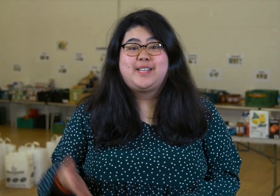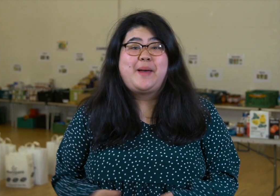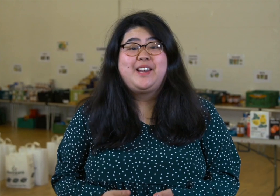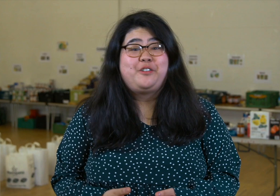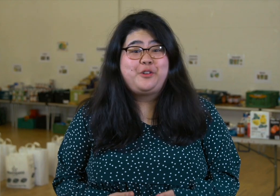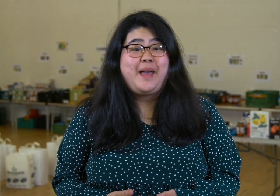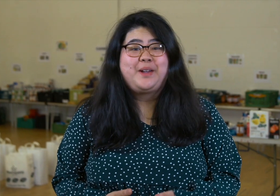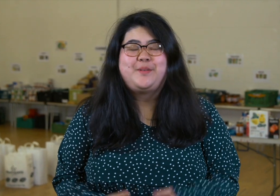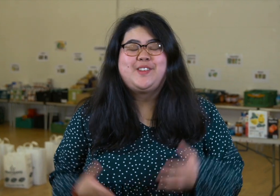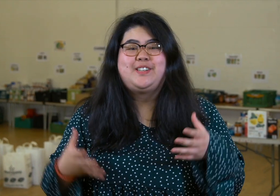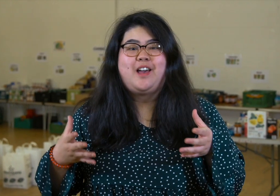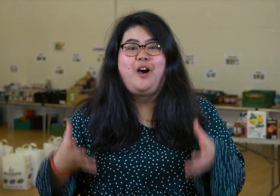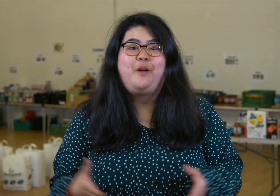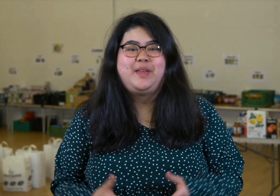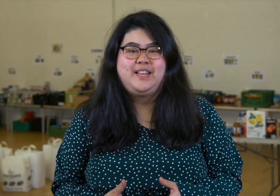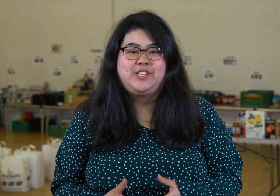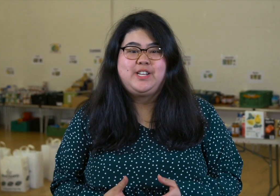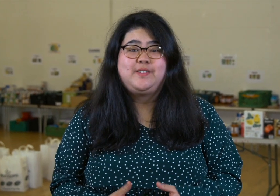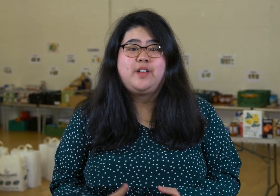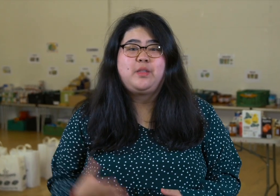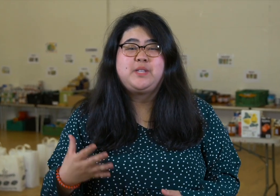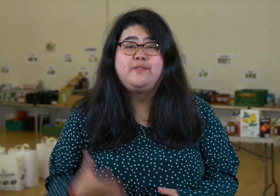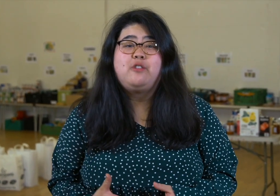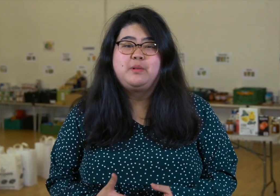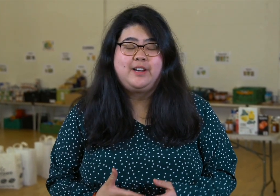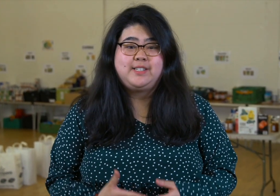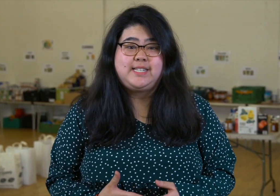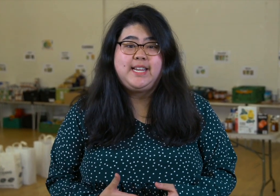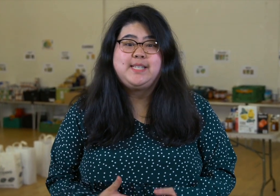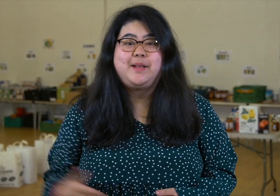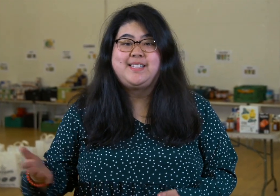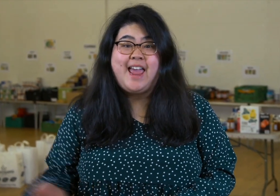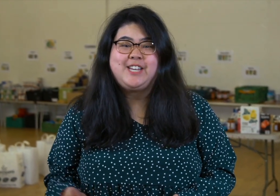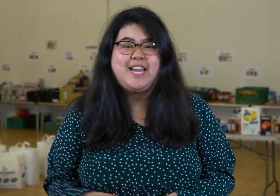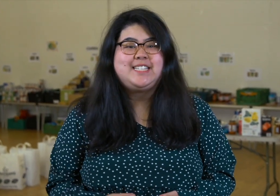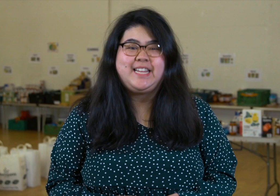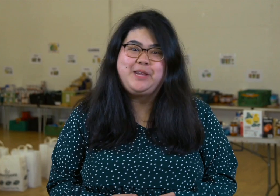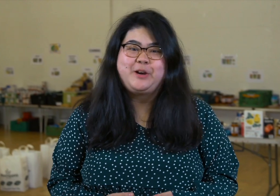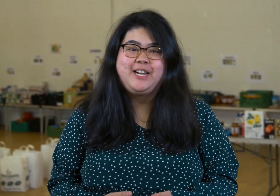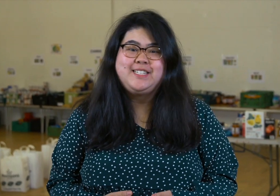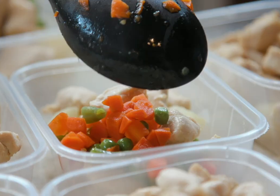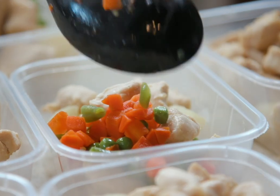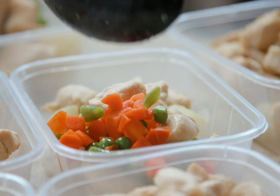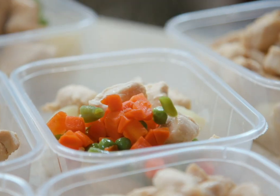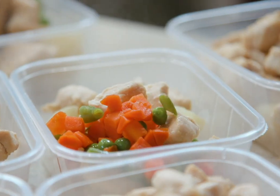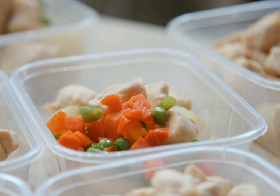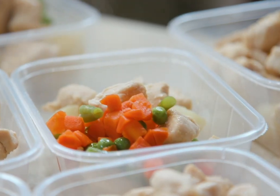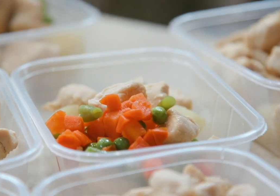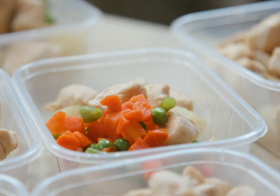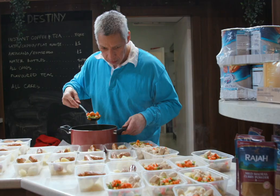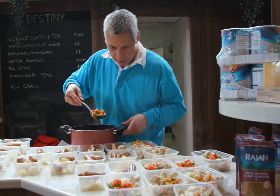We've expanded our food bank. We've started a hot meal initiative serving the most vulnerable in our city, as well as the NHS and key workers.